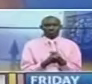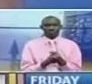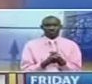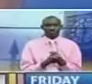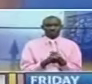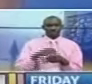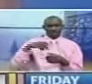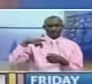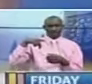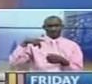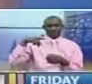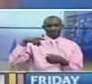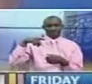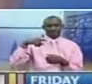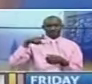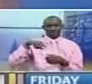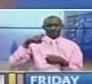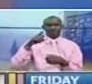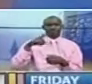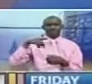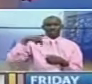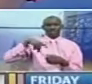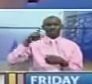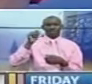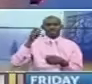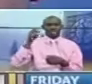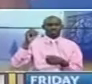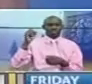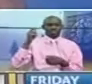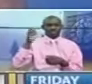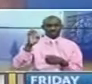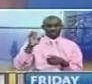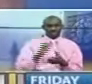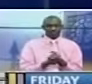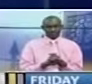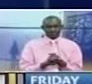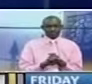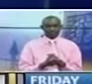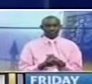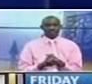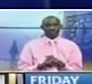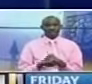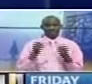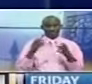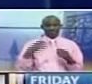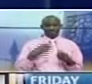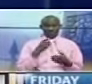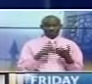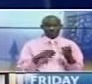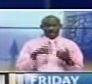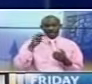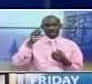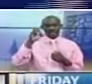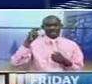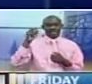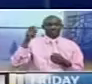plate and mentor. How do you pronounce those words? Many people again say mentor.